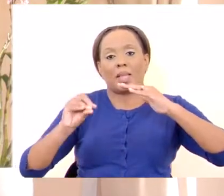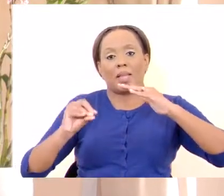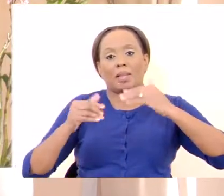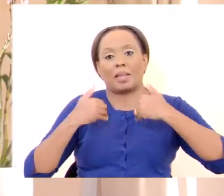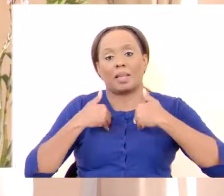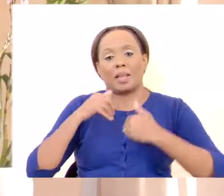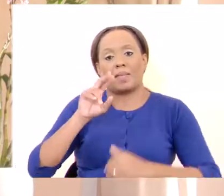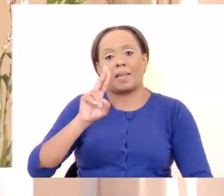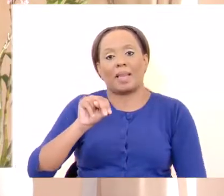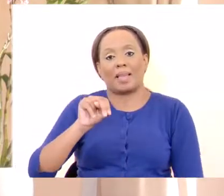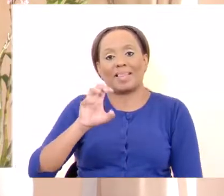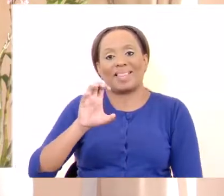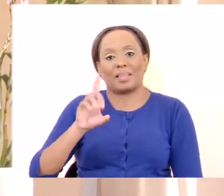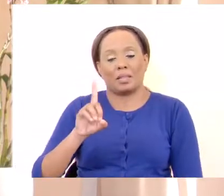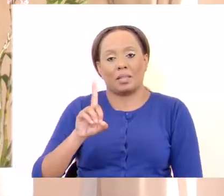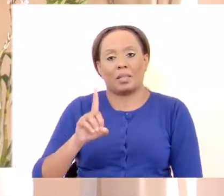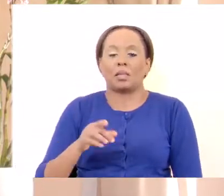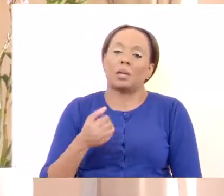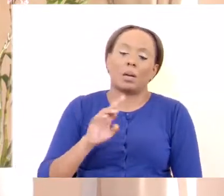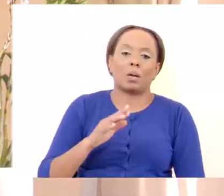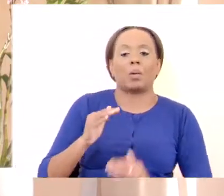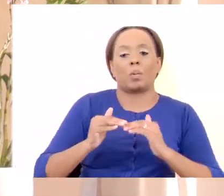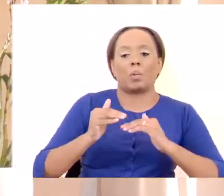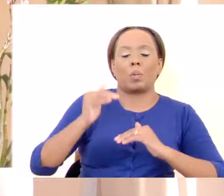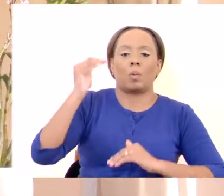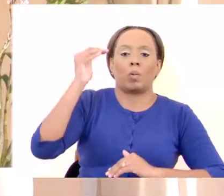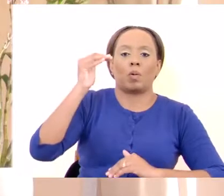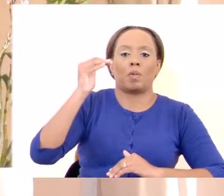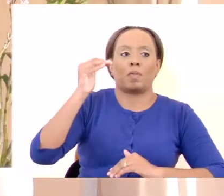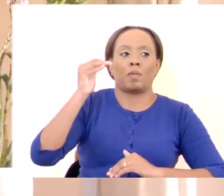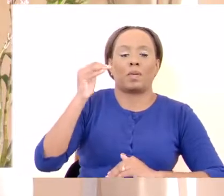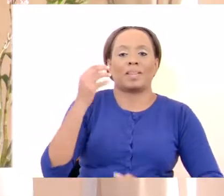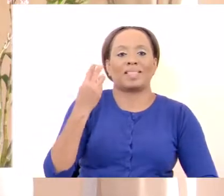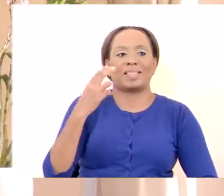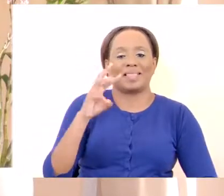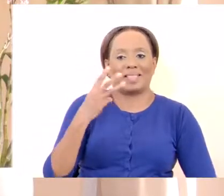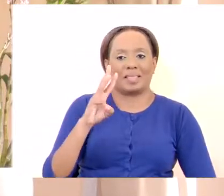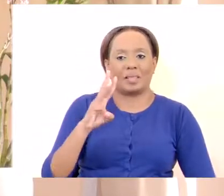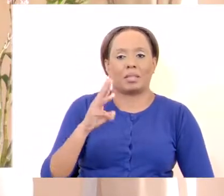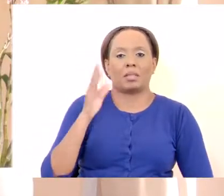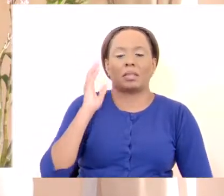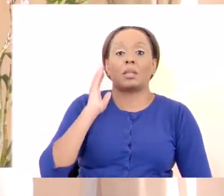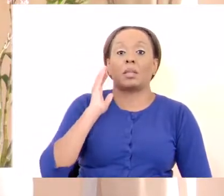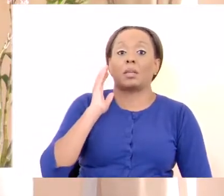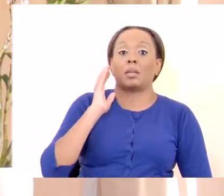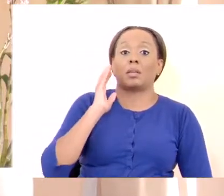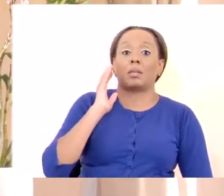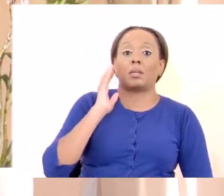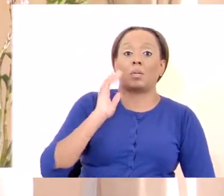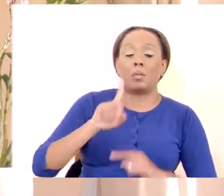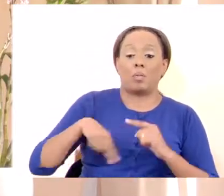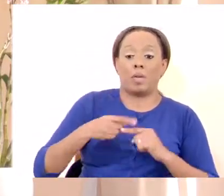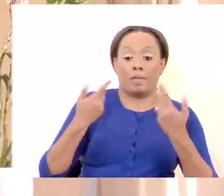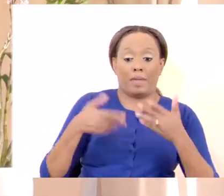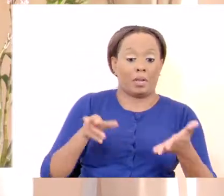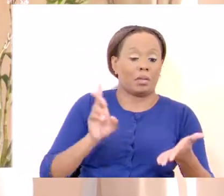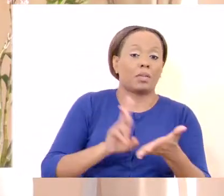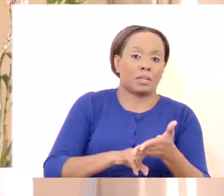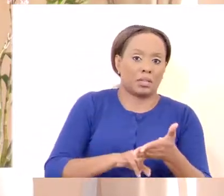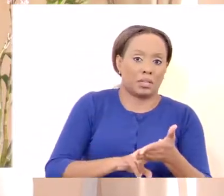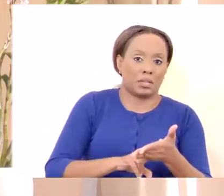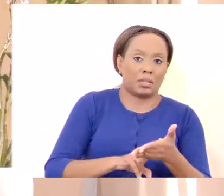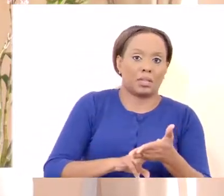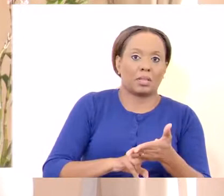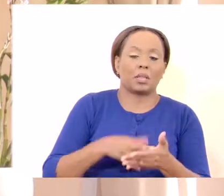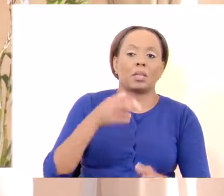chronic NCDs, and those persons will receive a telephone call after registering from the Ministry